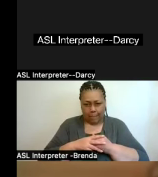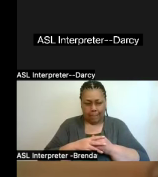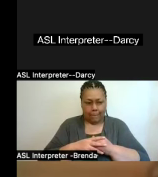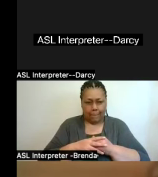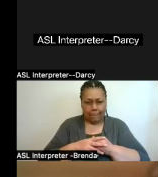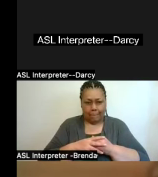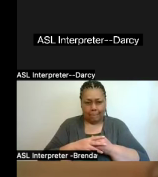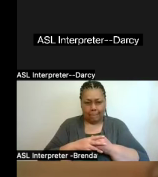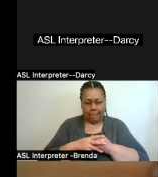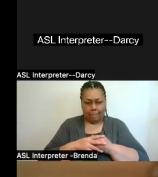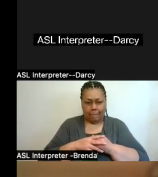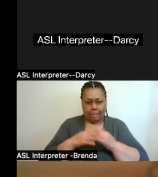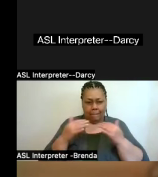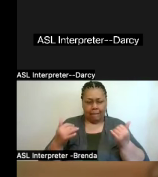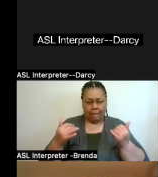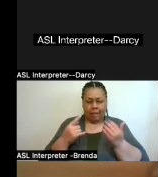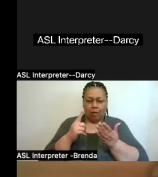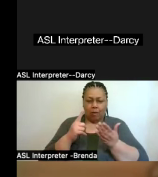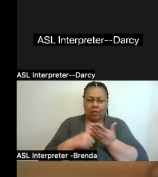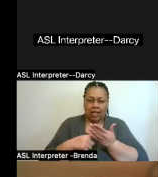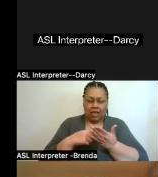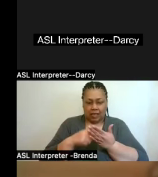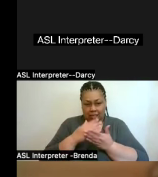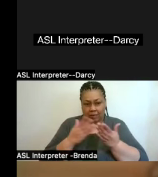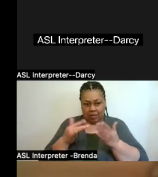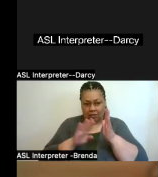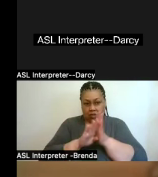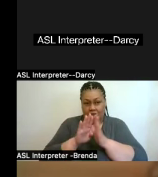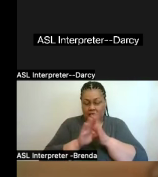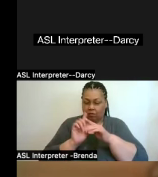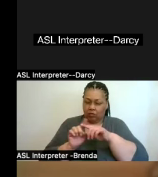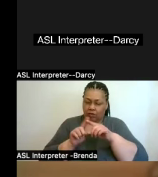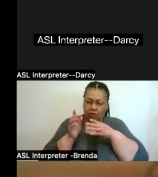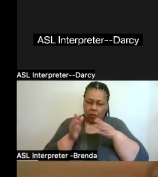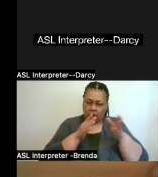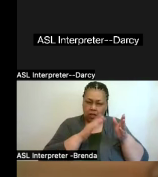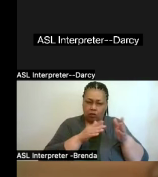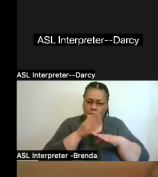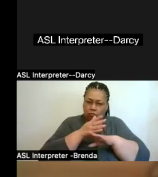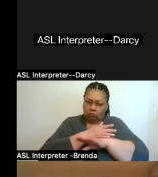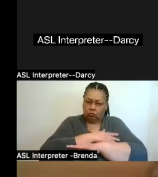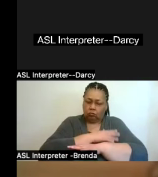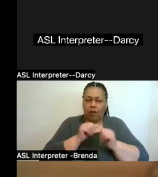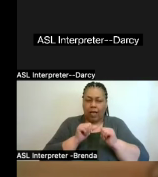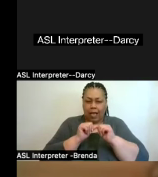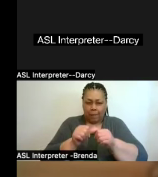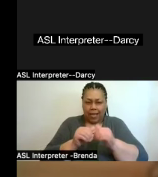So now I want to go over some things that we're doing to develop methods to improve and maintain the resilience of lifeline infrastructure